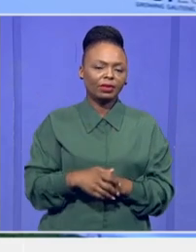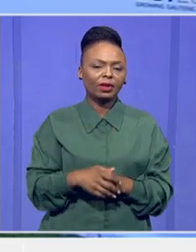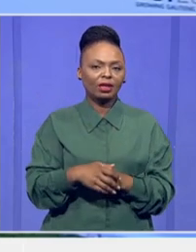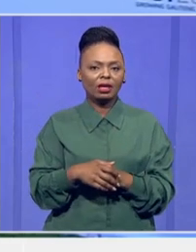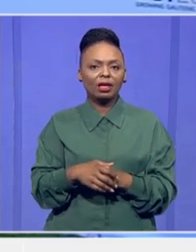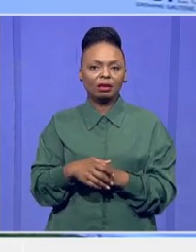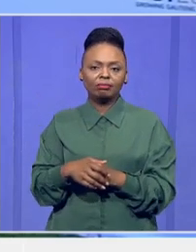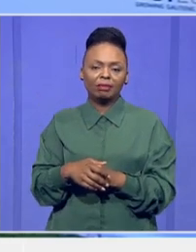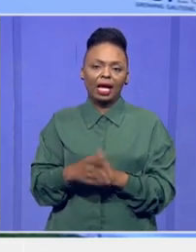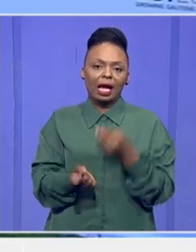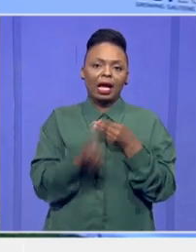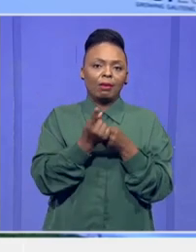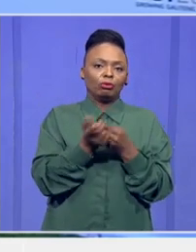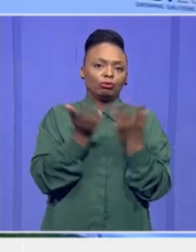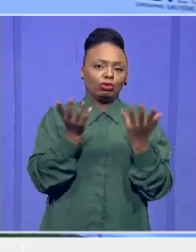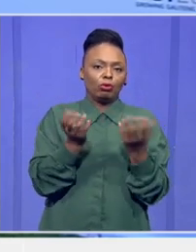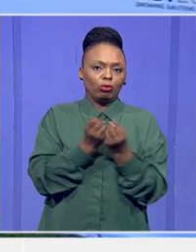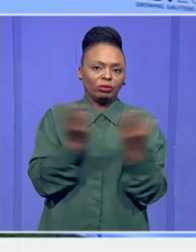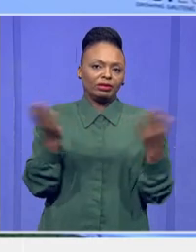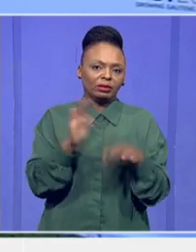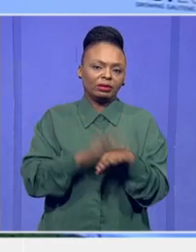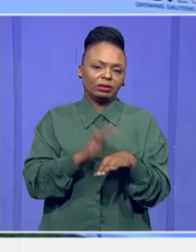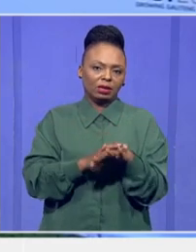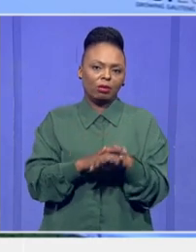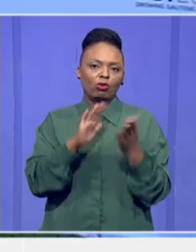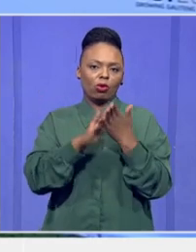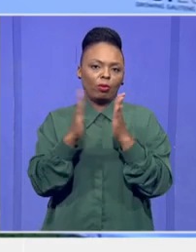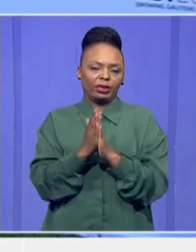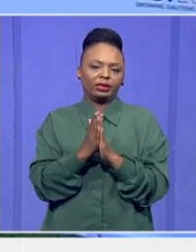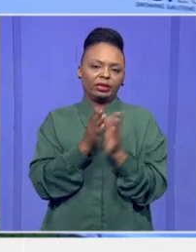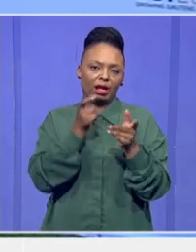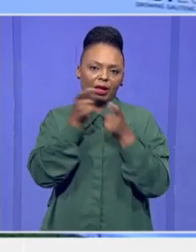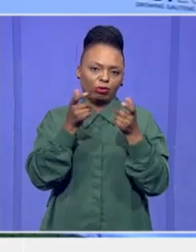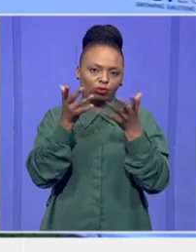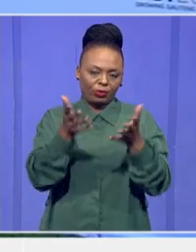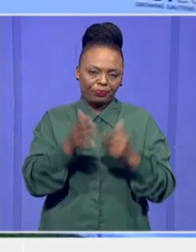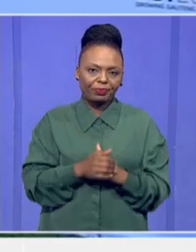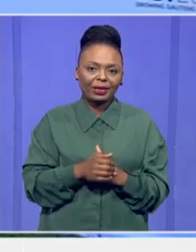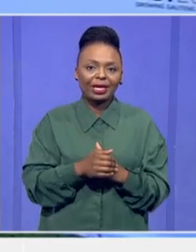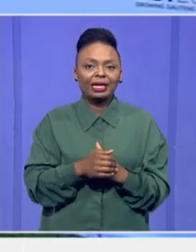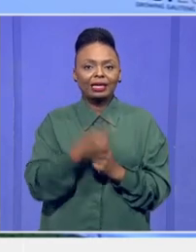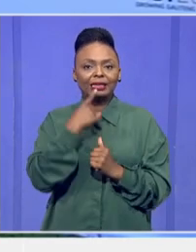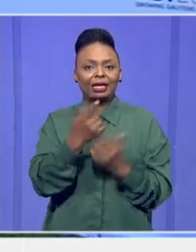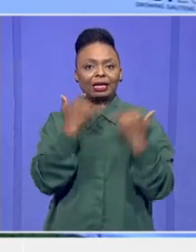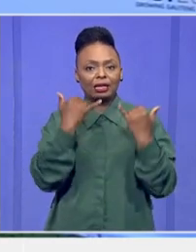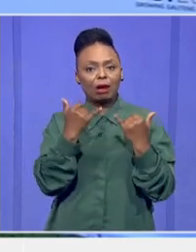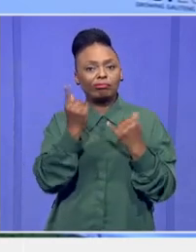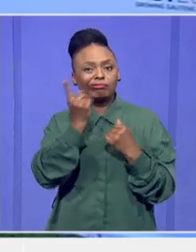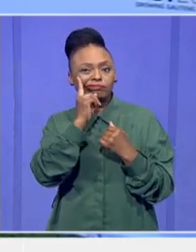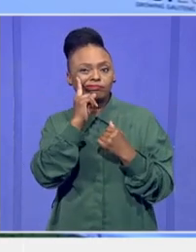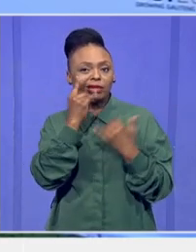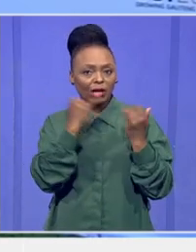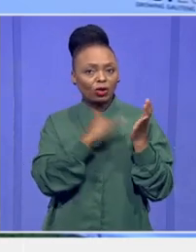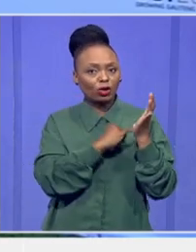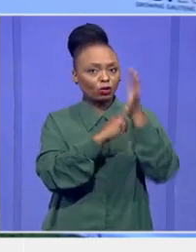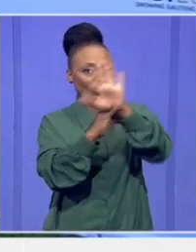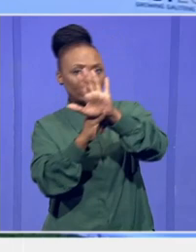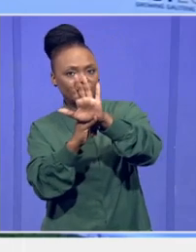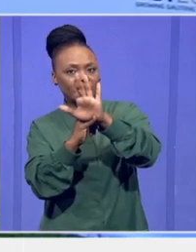situations and the circumstances that many residents find themselves in. It remains to be seen if the introduction of